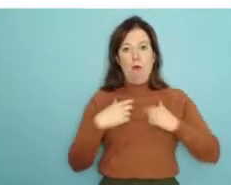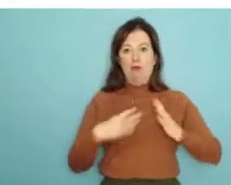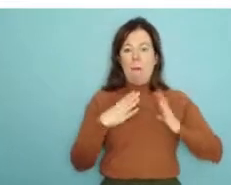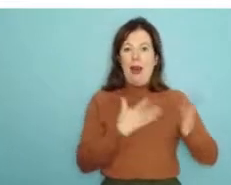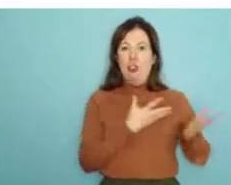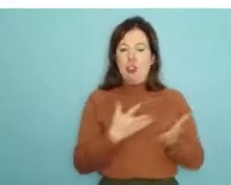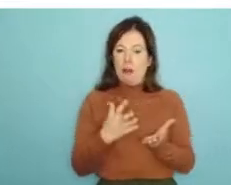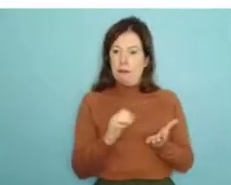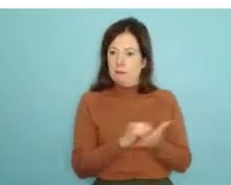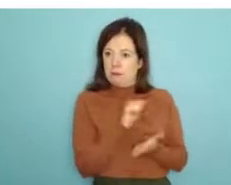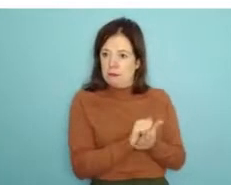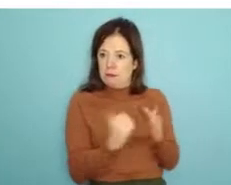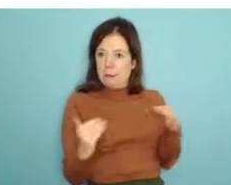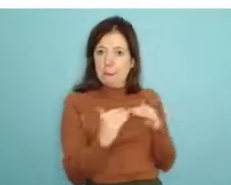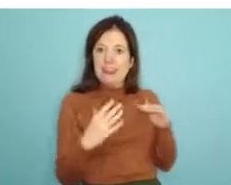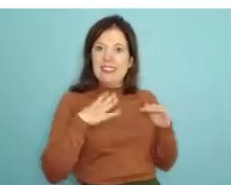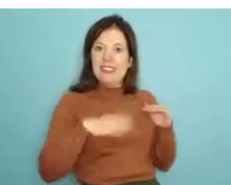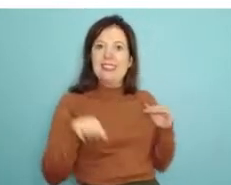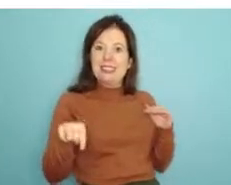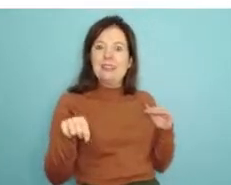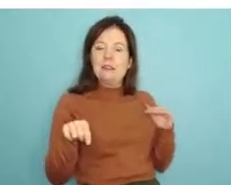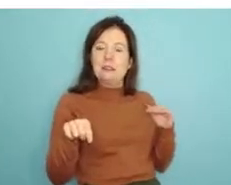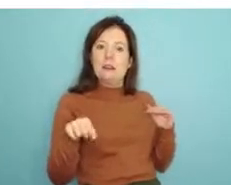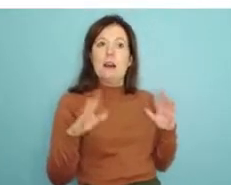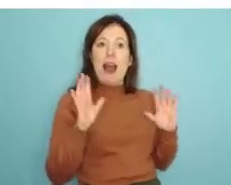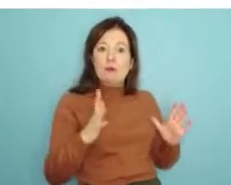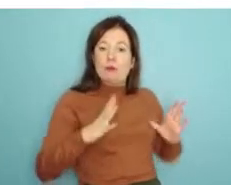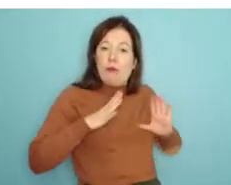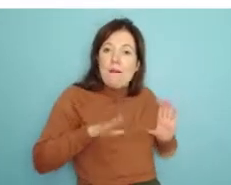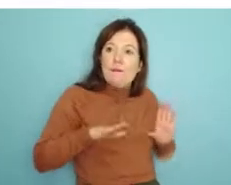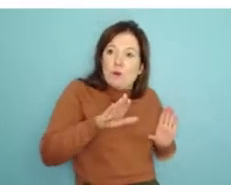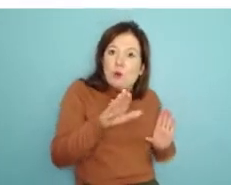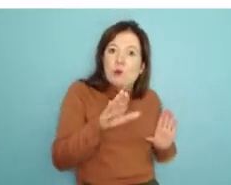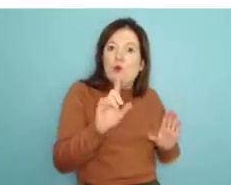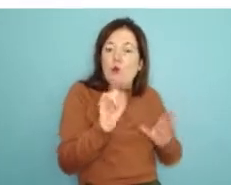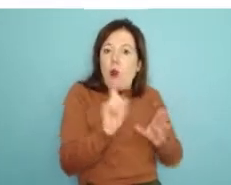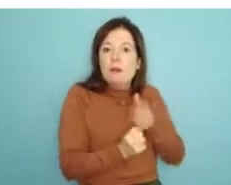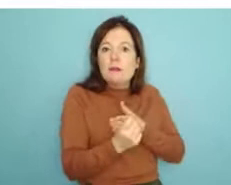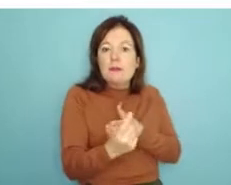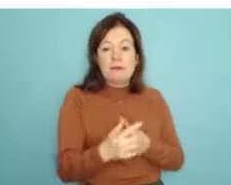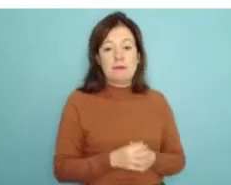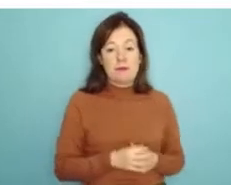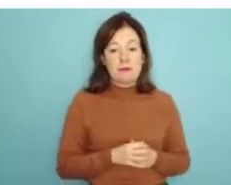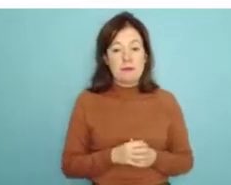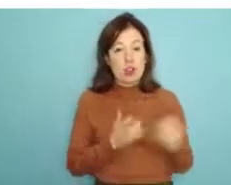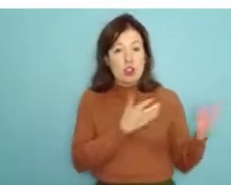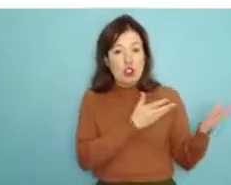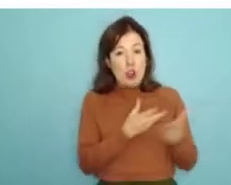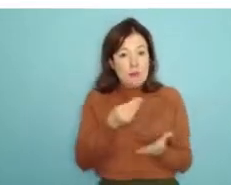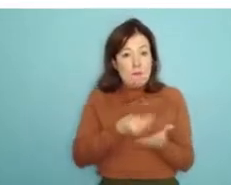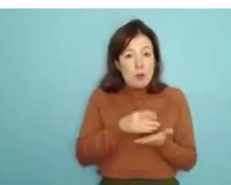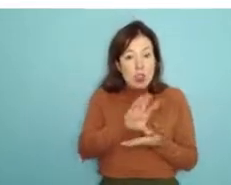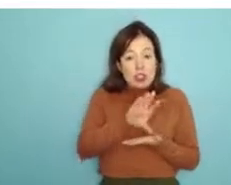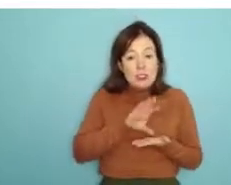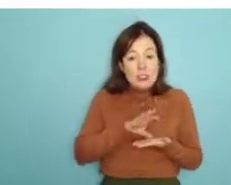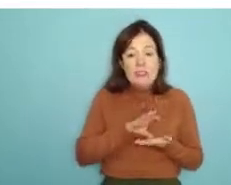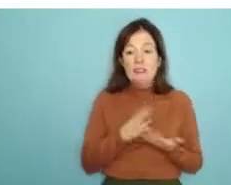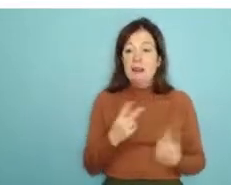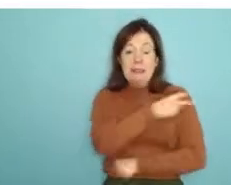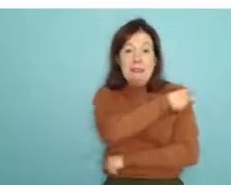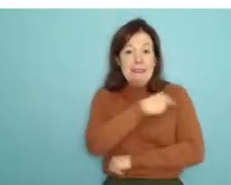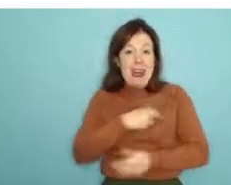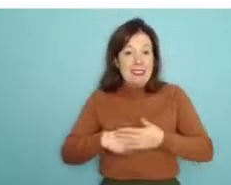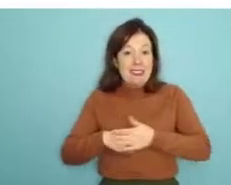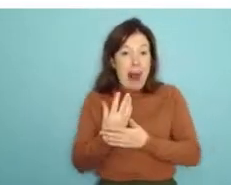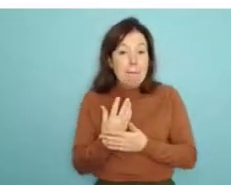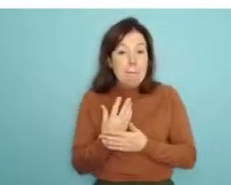the demands that are going to come in the future. It's about securing funding for services, supporting development for staff, and